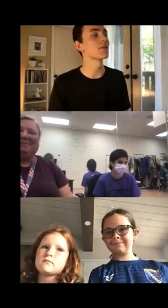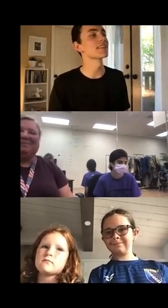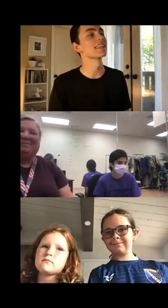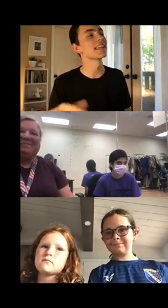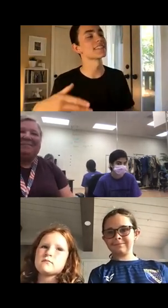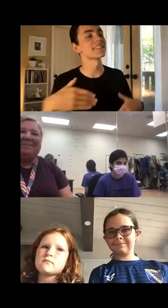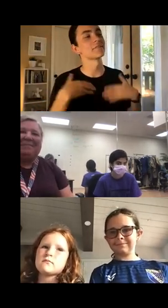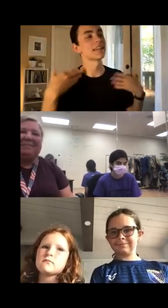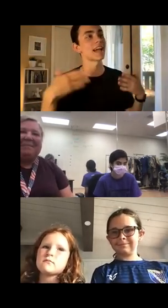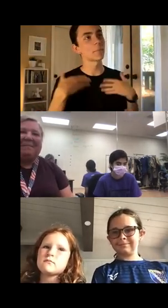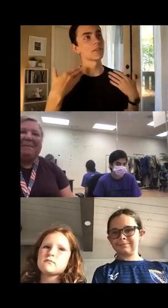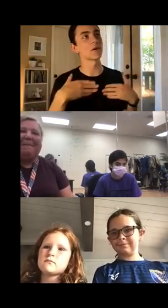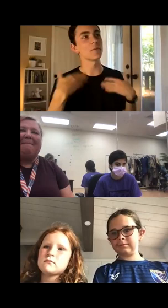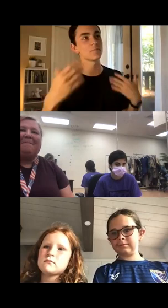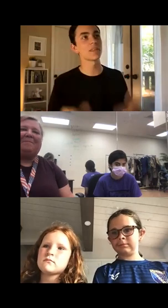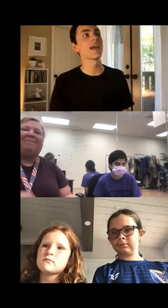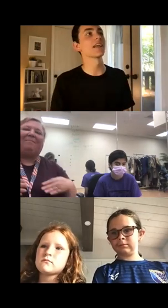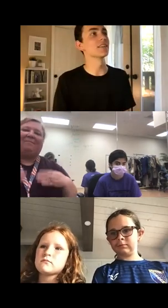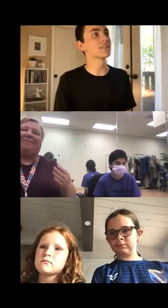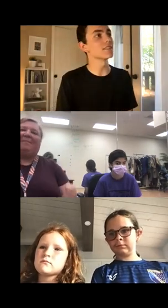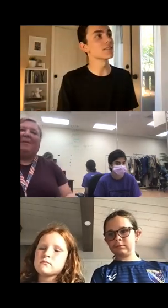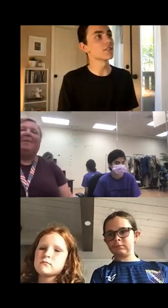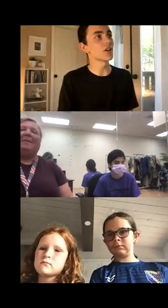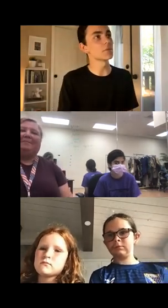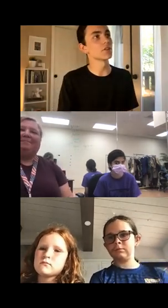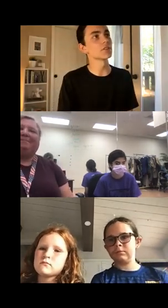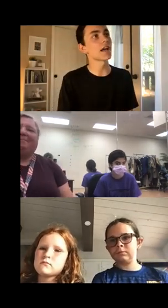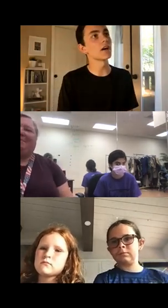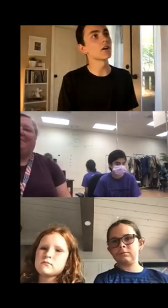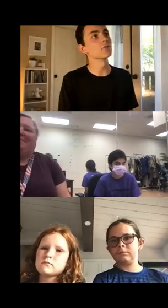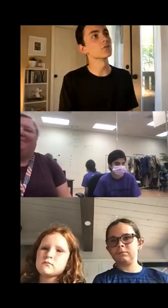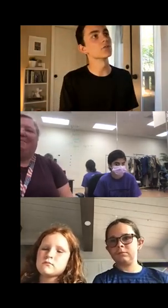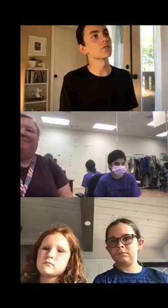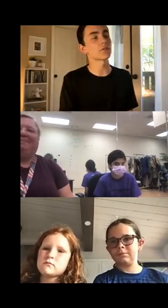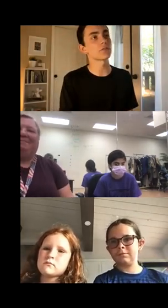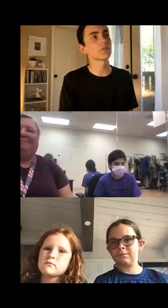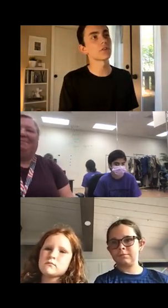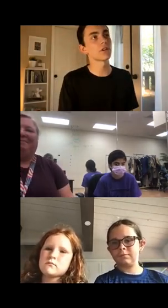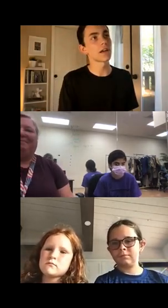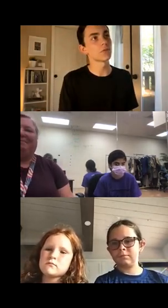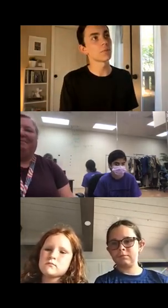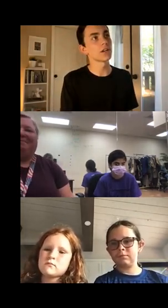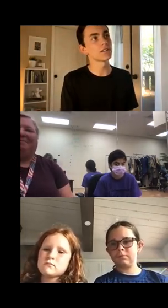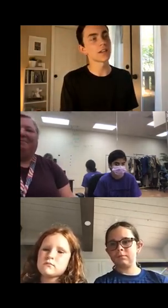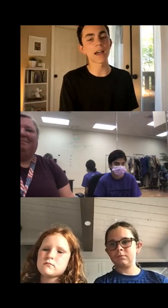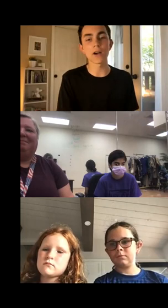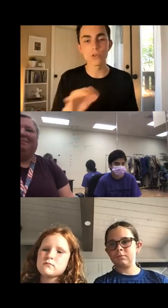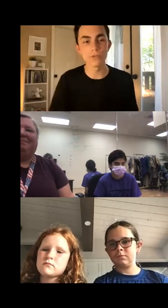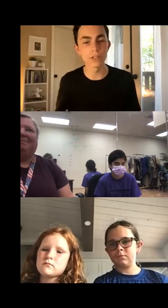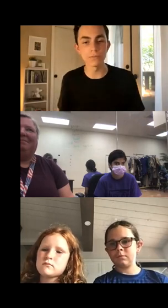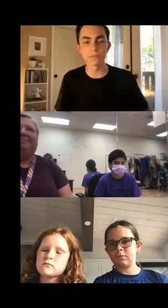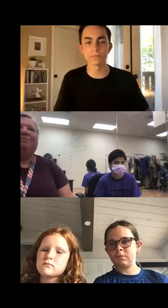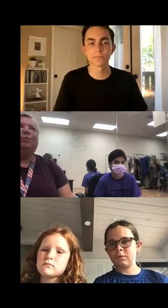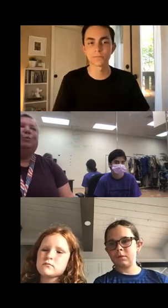that one you might say that's the same thing, happy as well. And then the sentence at the top here, how you feel. And you remember how to sign how